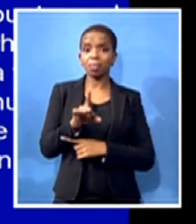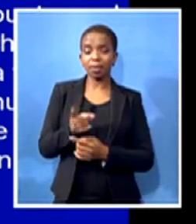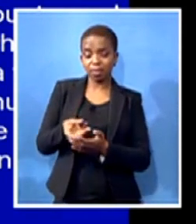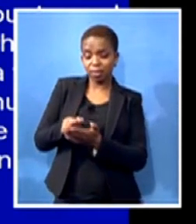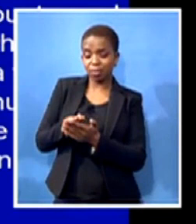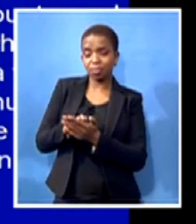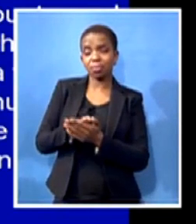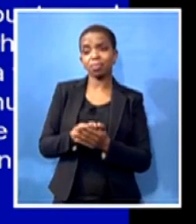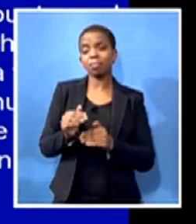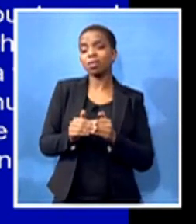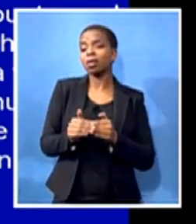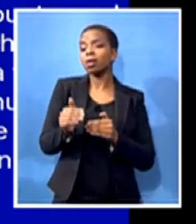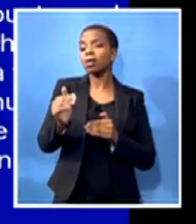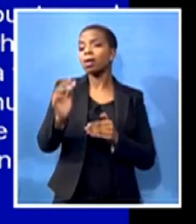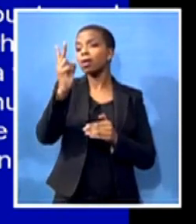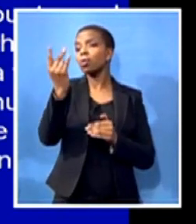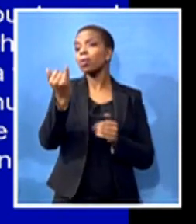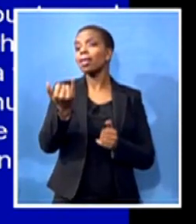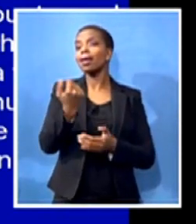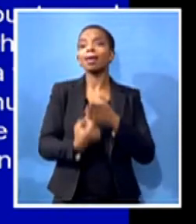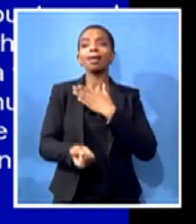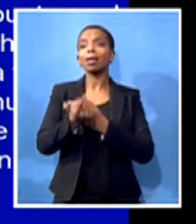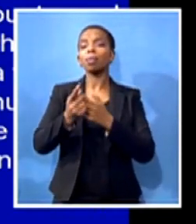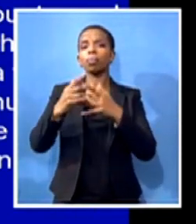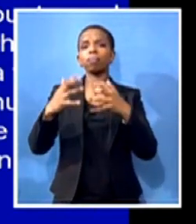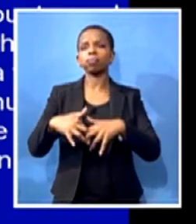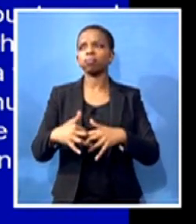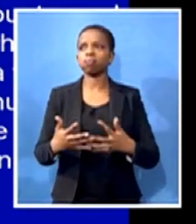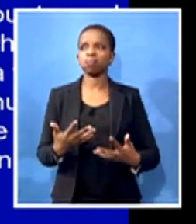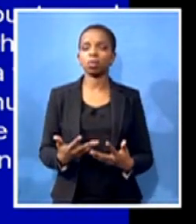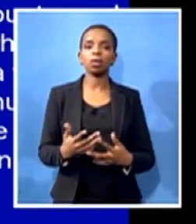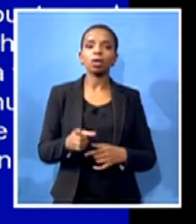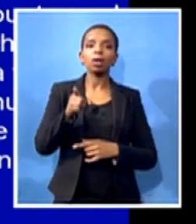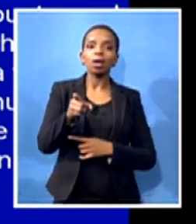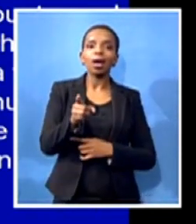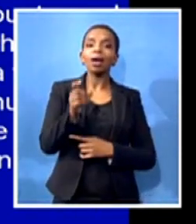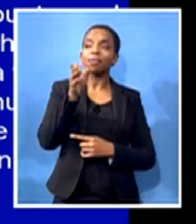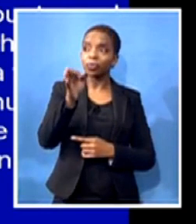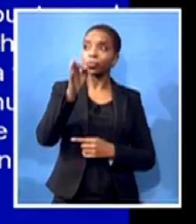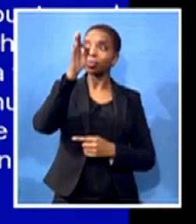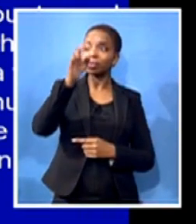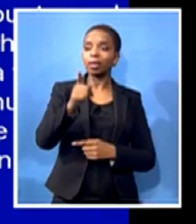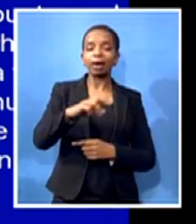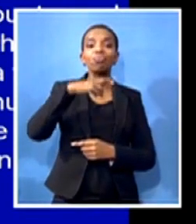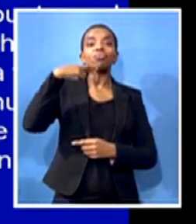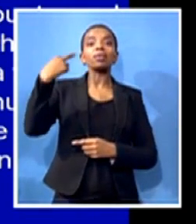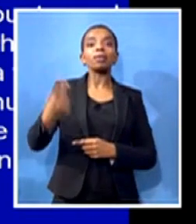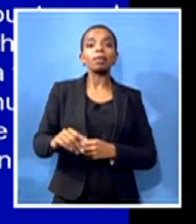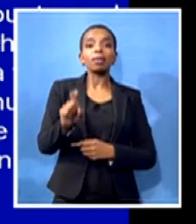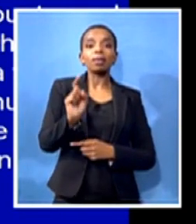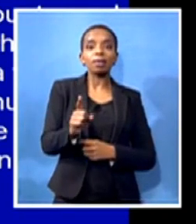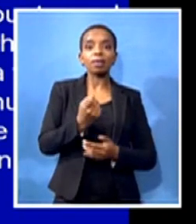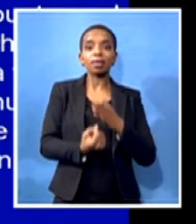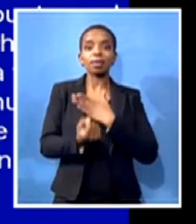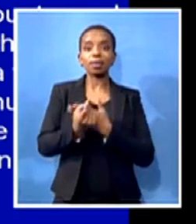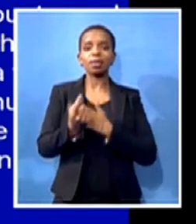the emotion part comes in. It is a future reality that makes me very sad. And then please respect our human